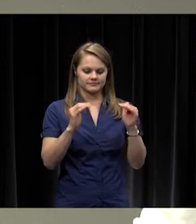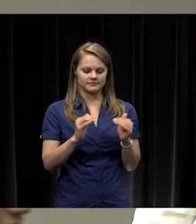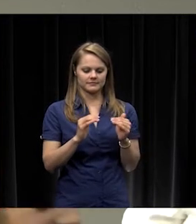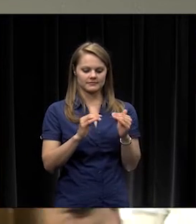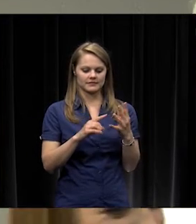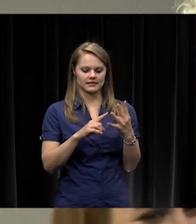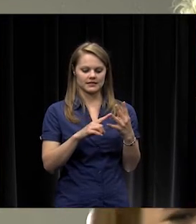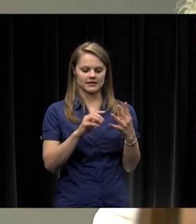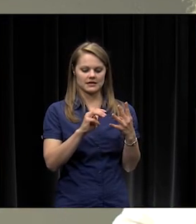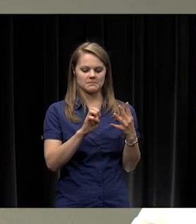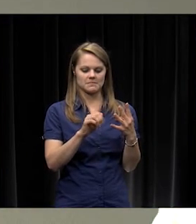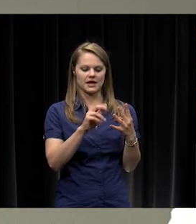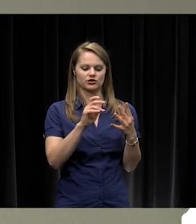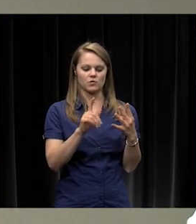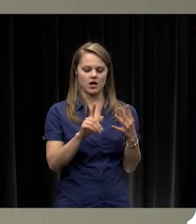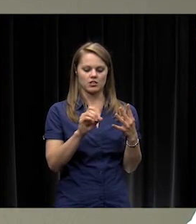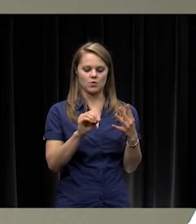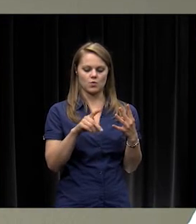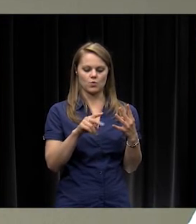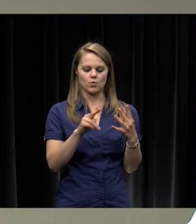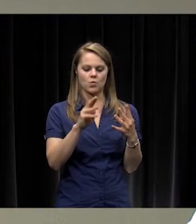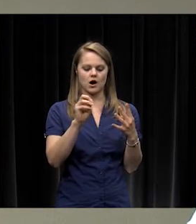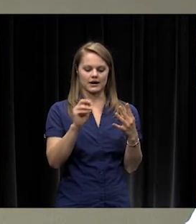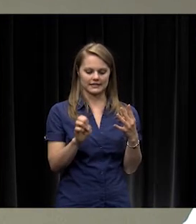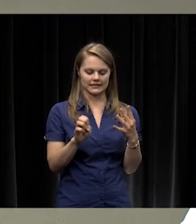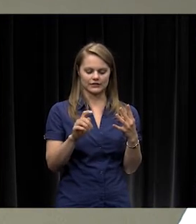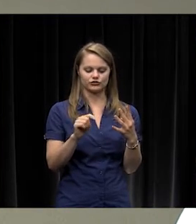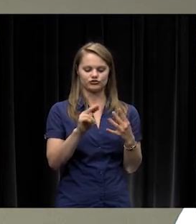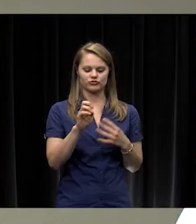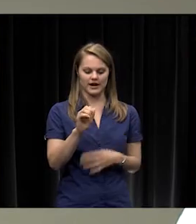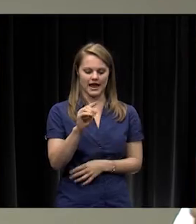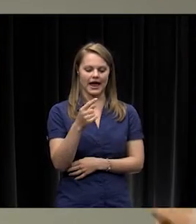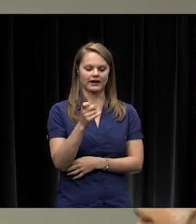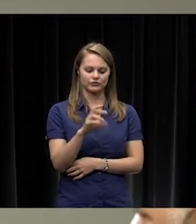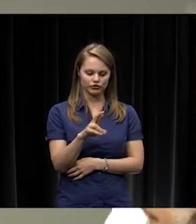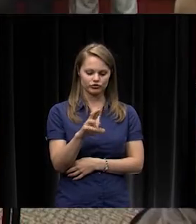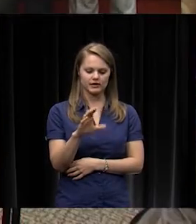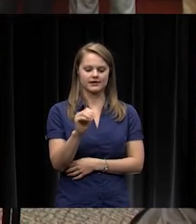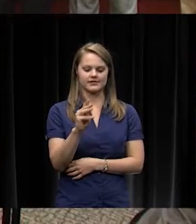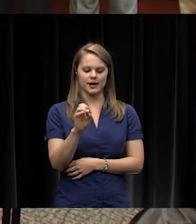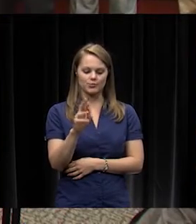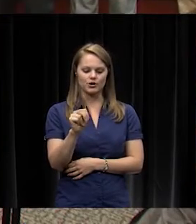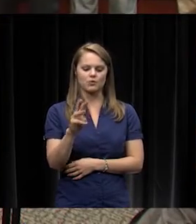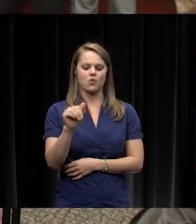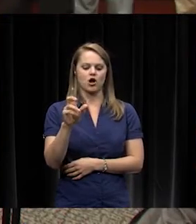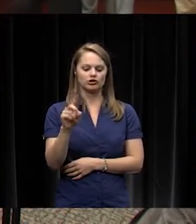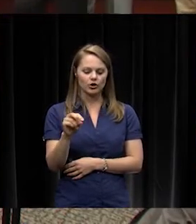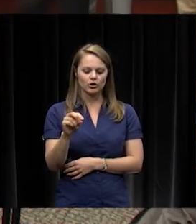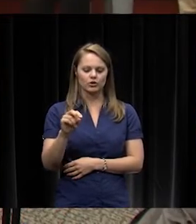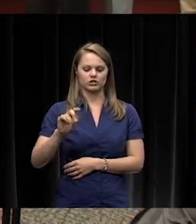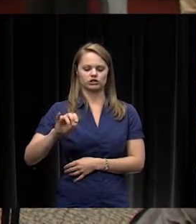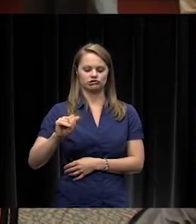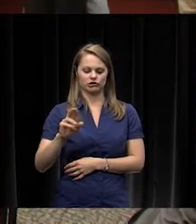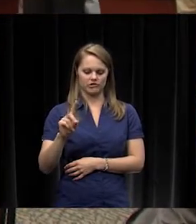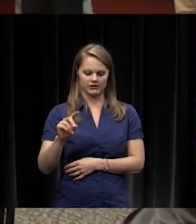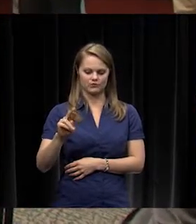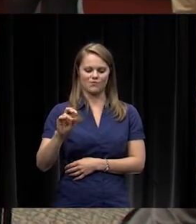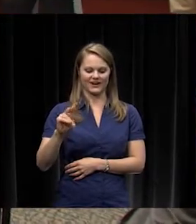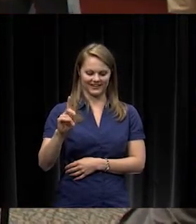Emmanuel Aquani, Trey Adger, Cameron Waldo, and Jared Ranke, who took first in the 4x400 meter relay. Congratulations to all of